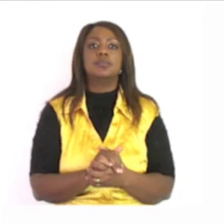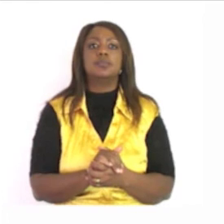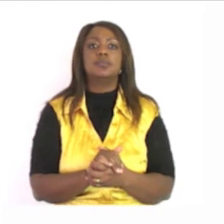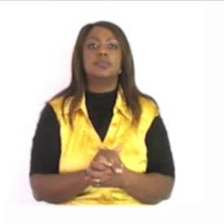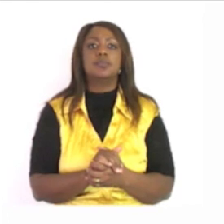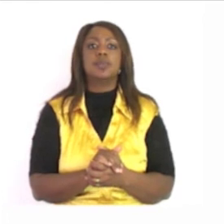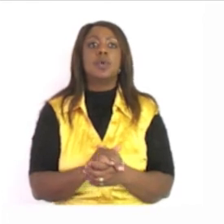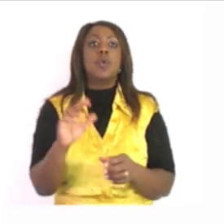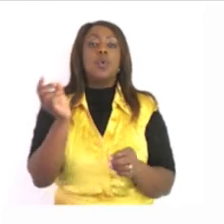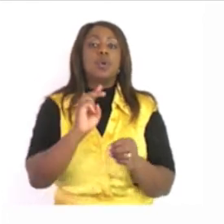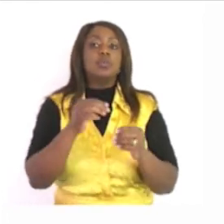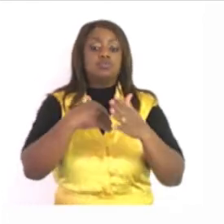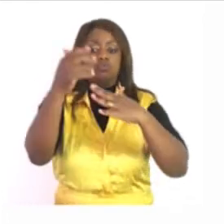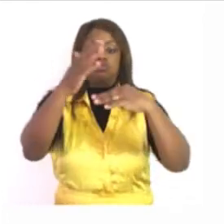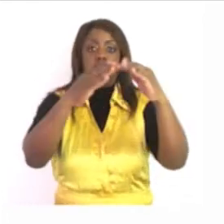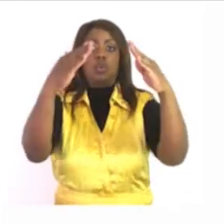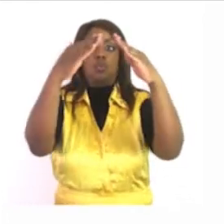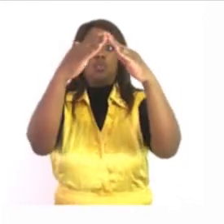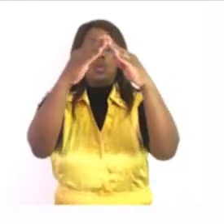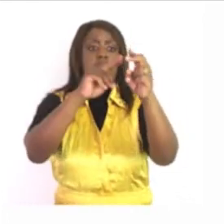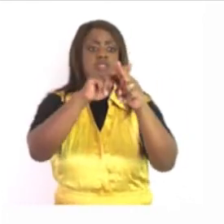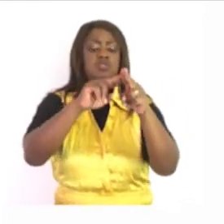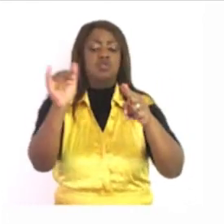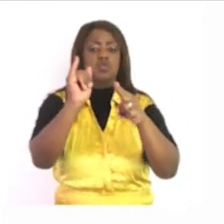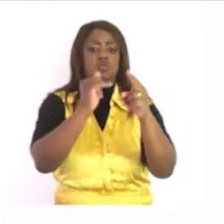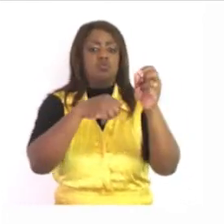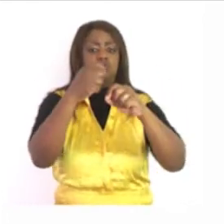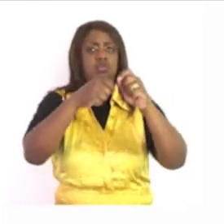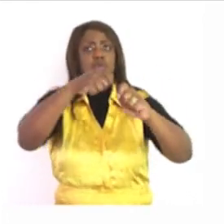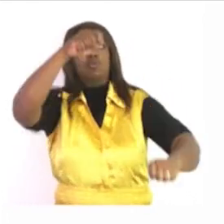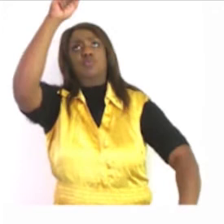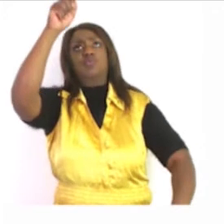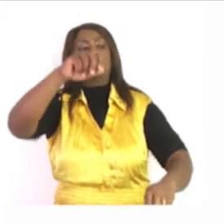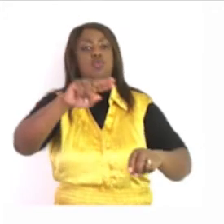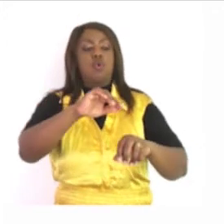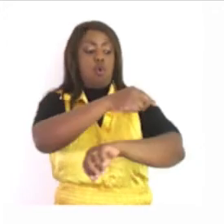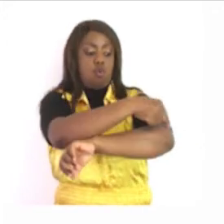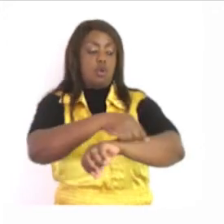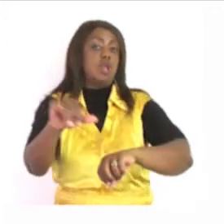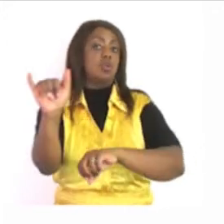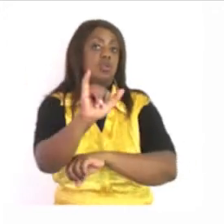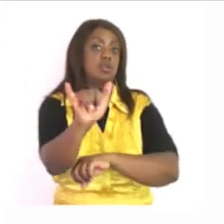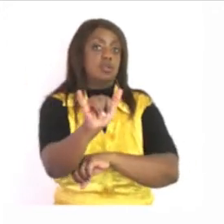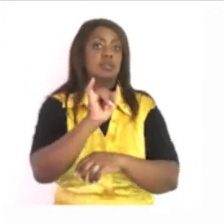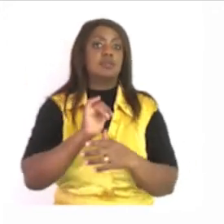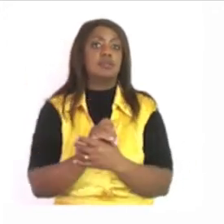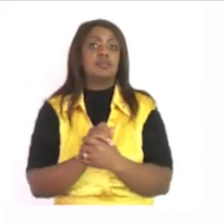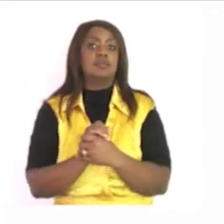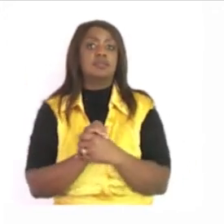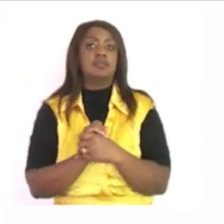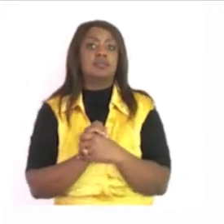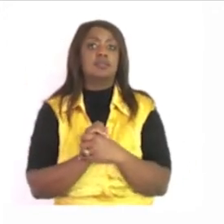What will one use to measure the height of a building of